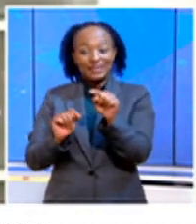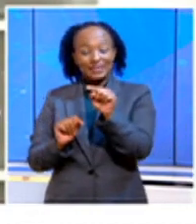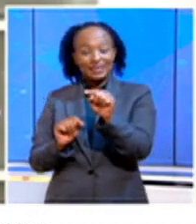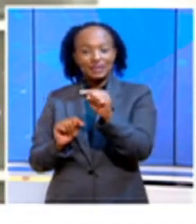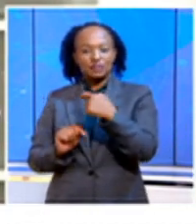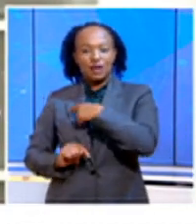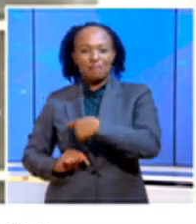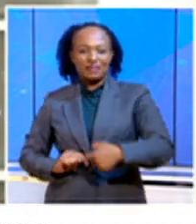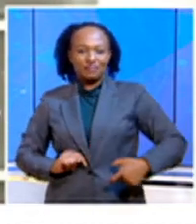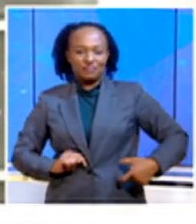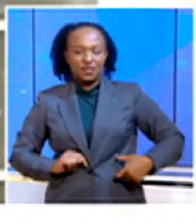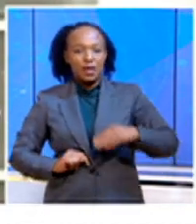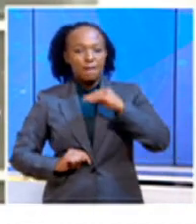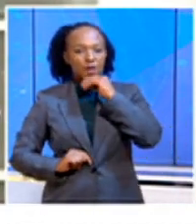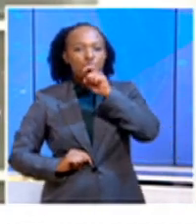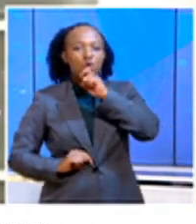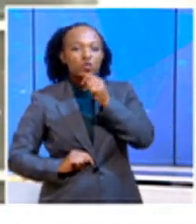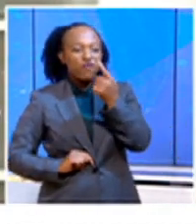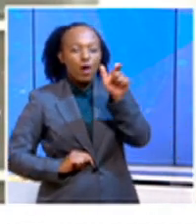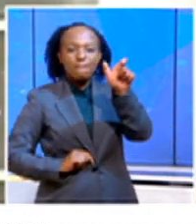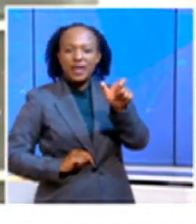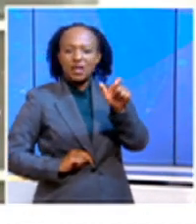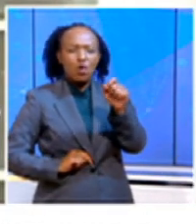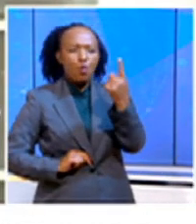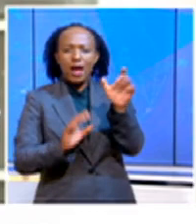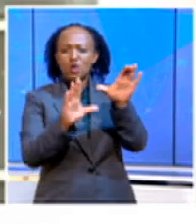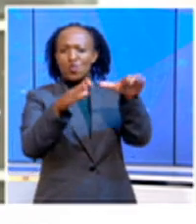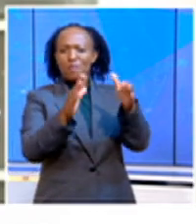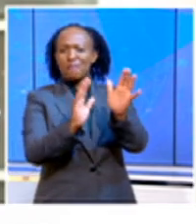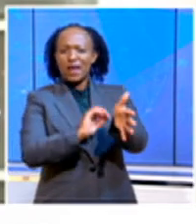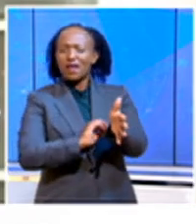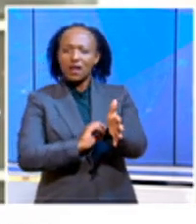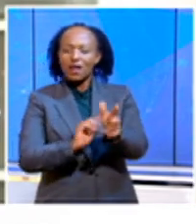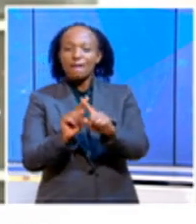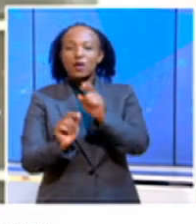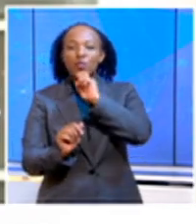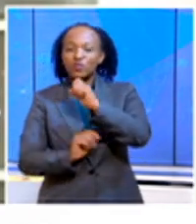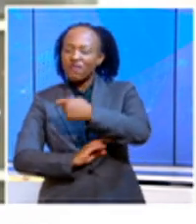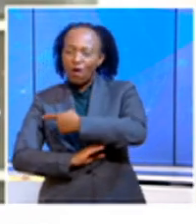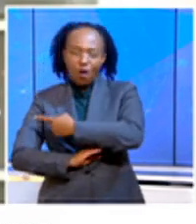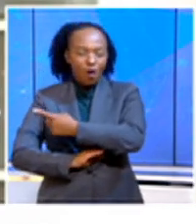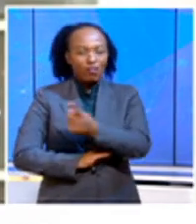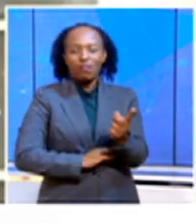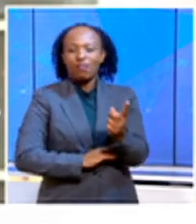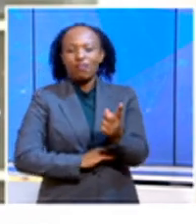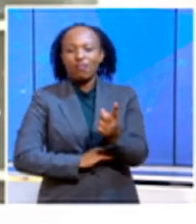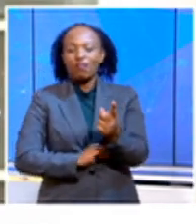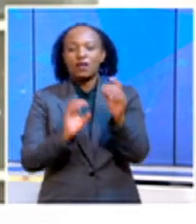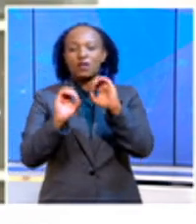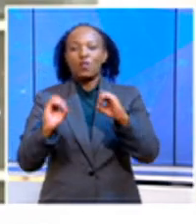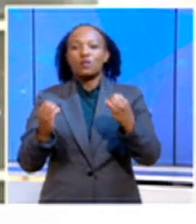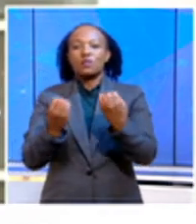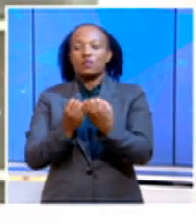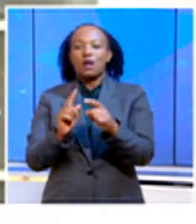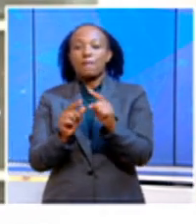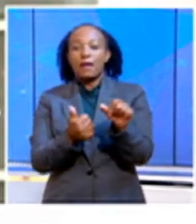the precedent is not just applied to one set of factions, one set of individuals, but it has to be applied uniformly across the organization.